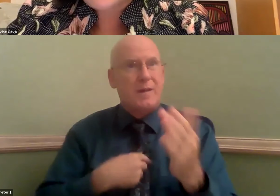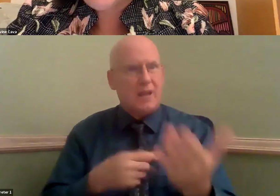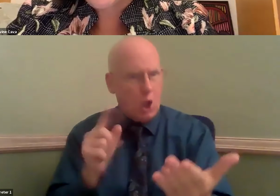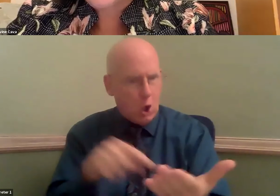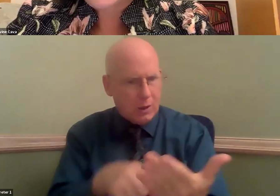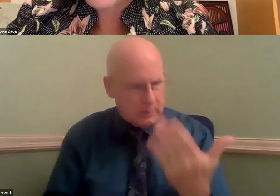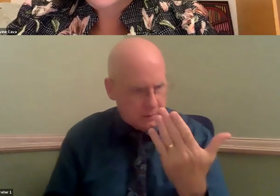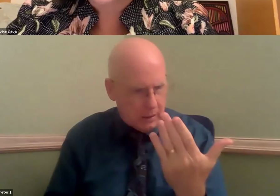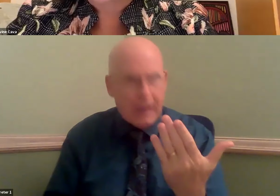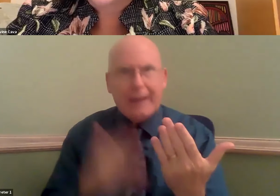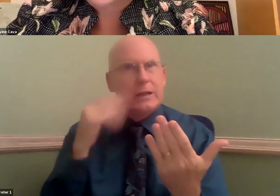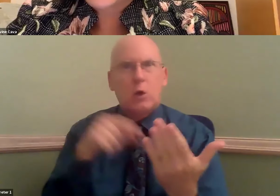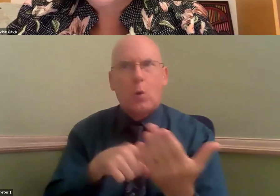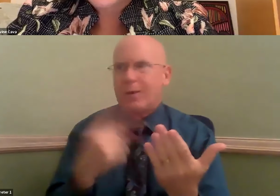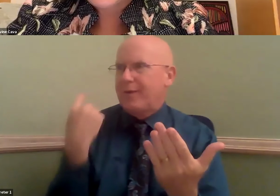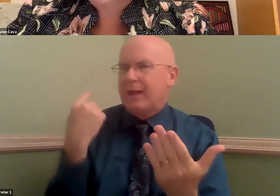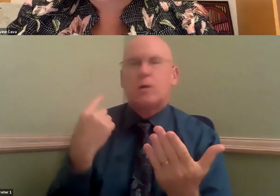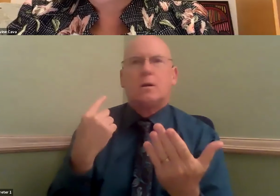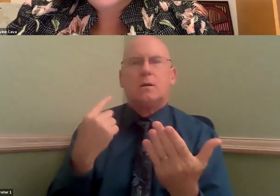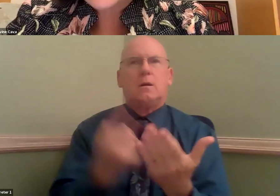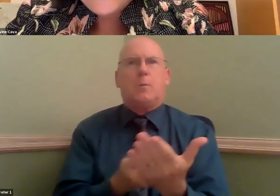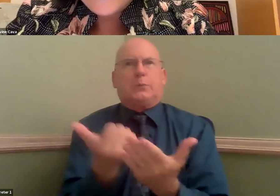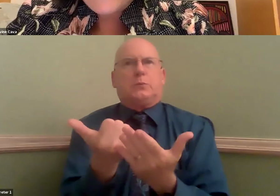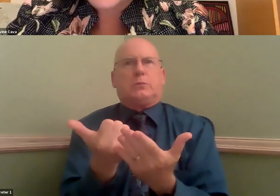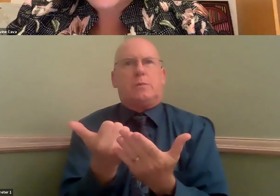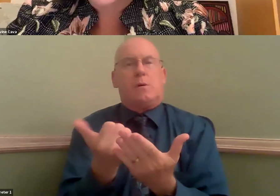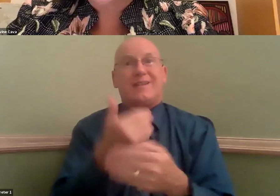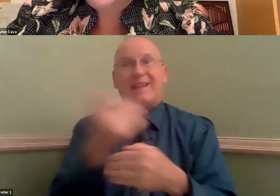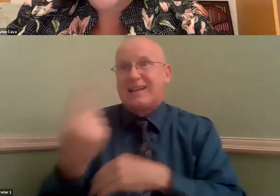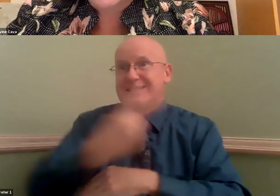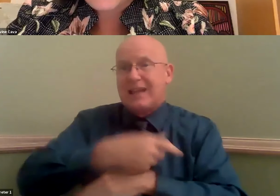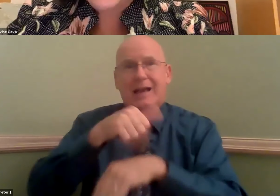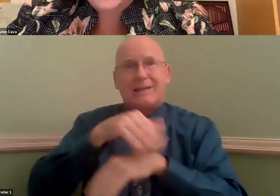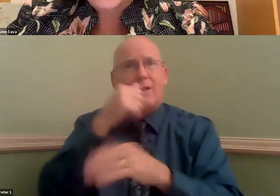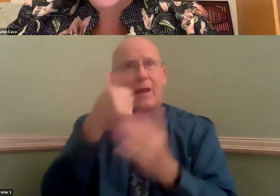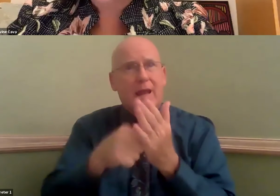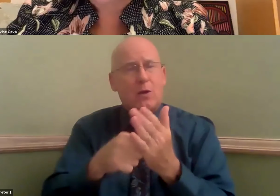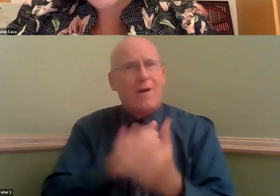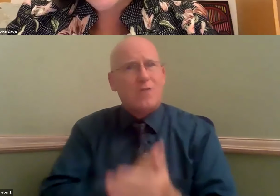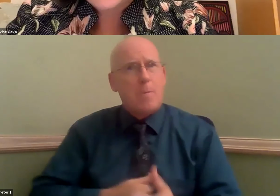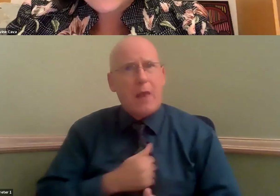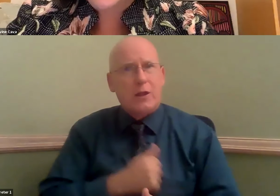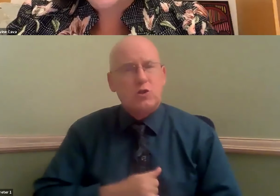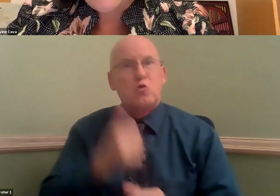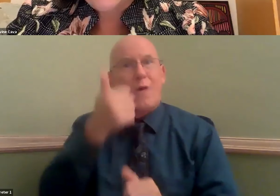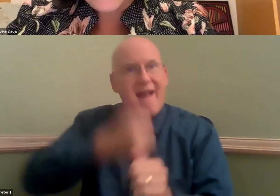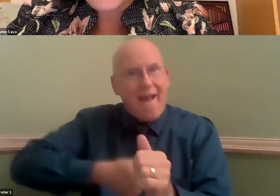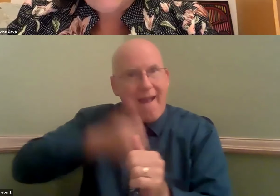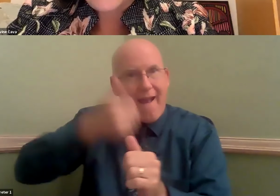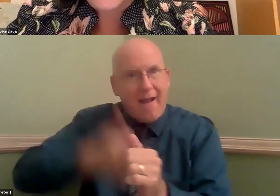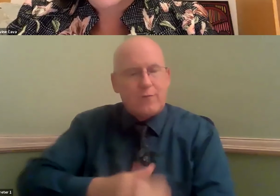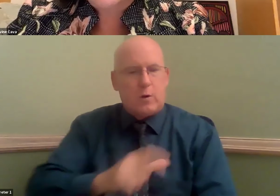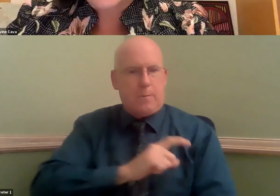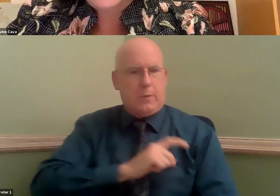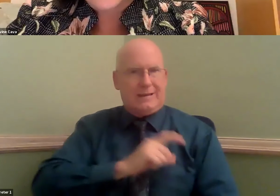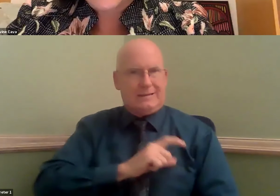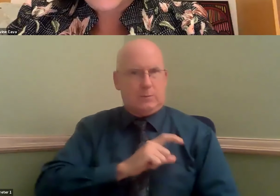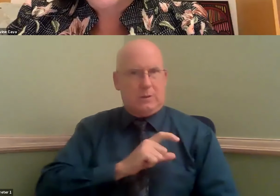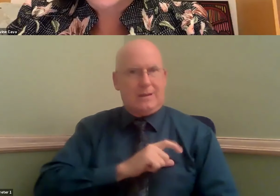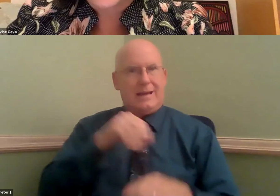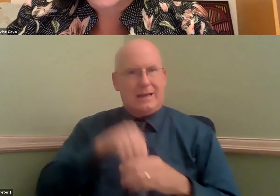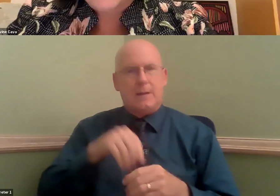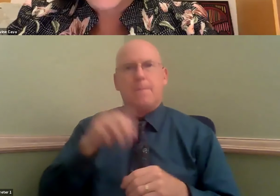was there or what it meant, we took it down. And the next day, I sent a letter of apology to every single law enforcement officer in